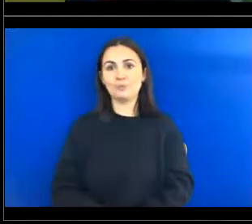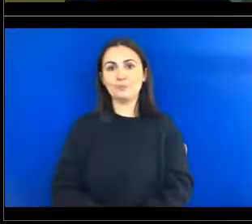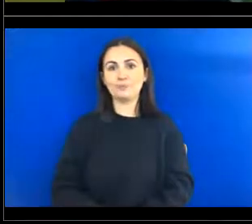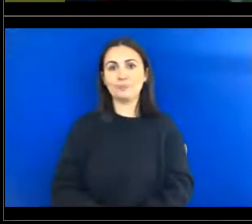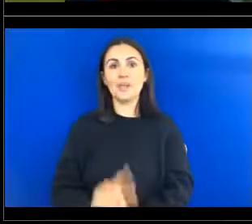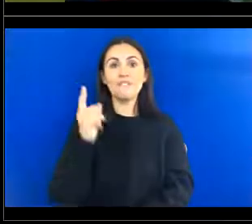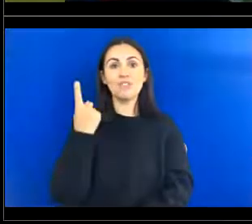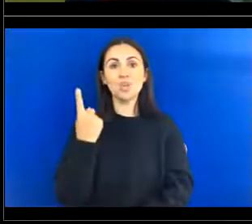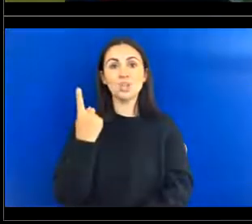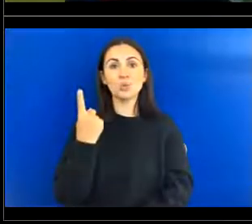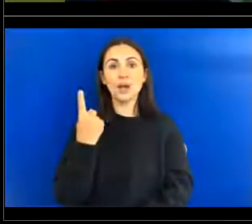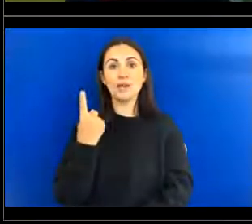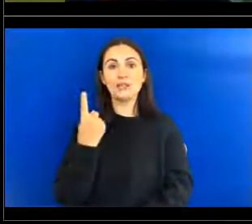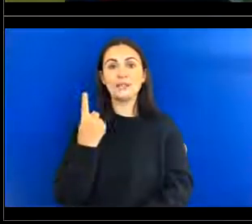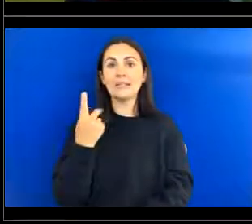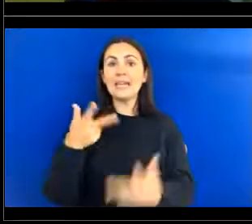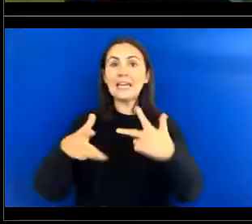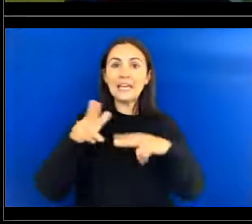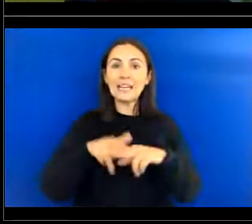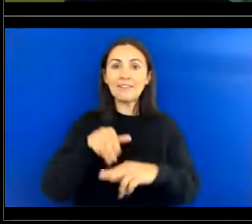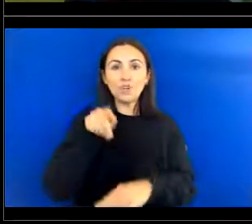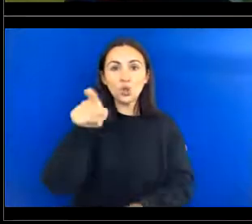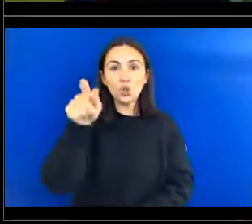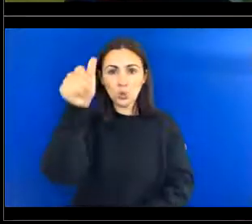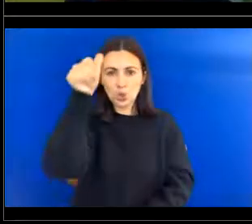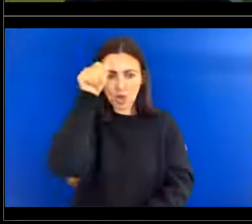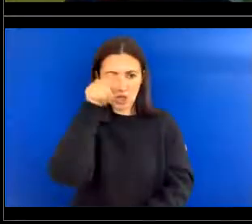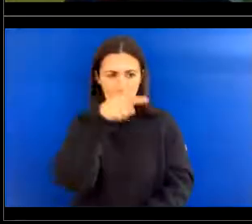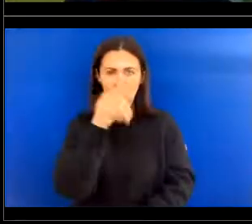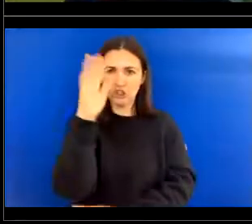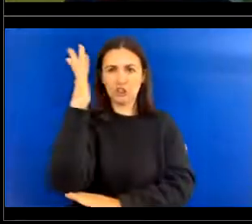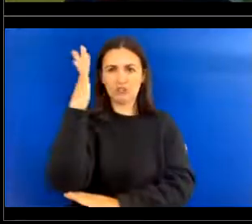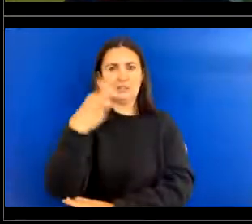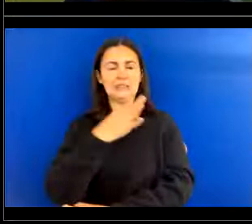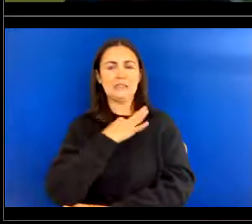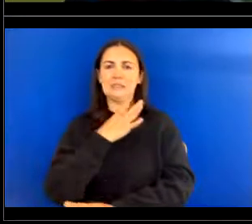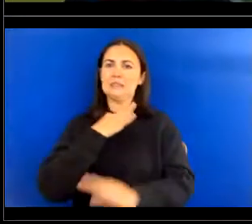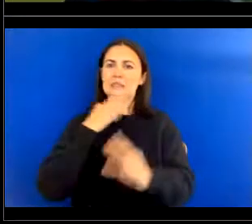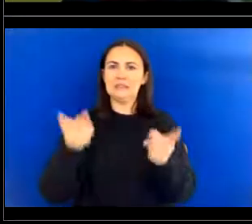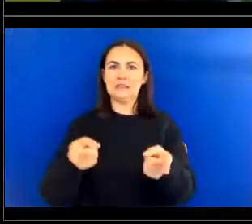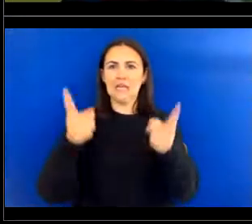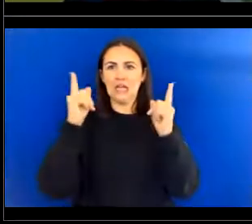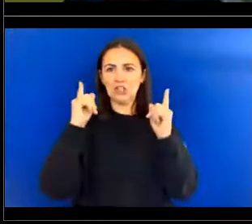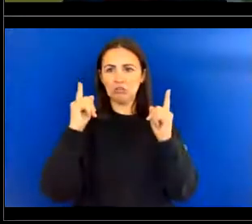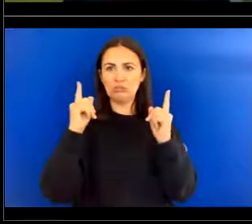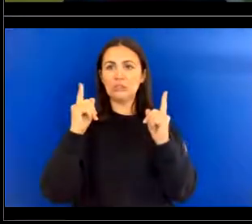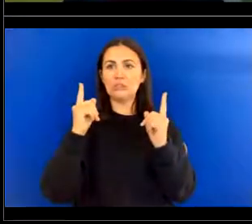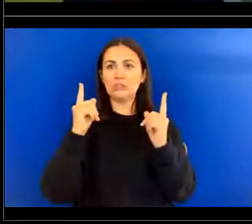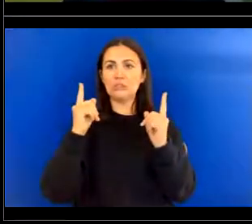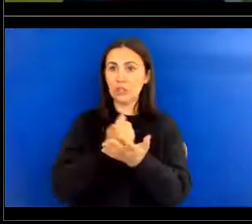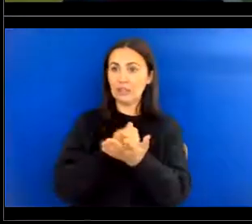one. If you know a tree is dangerous, you may have to pay for damage to your neighbour if